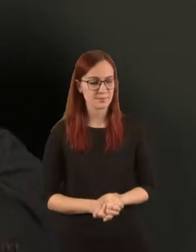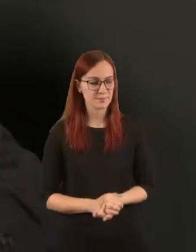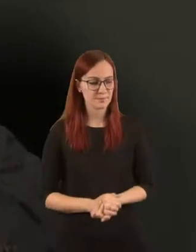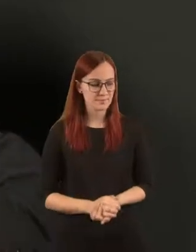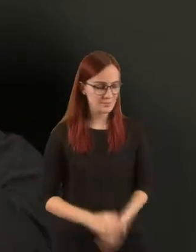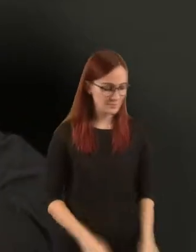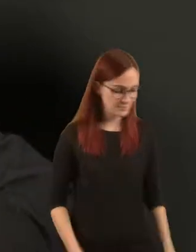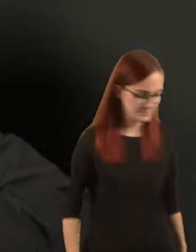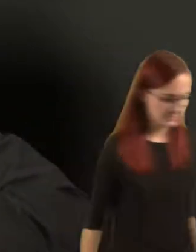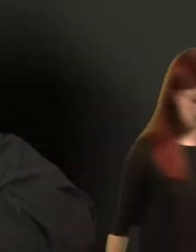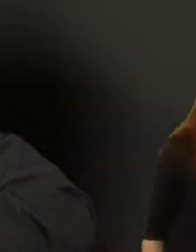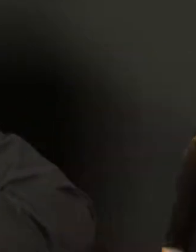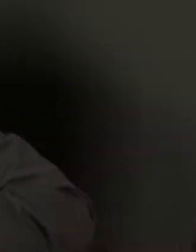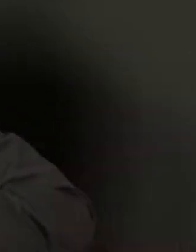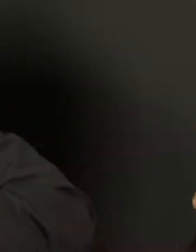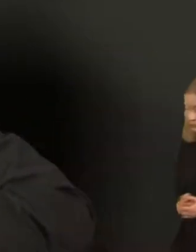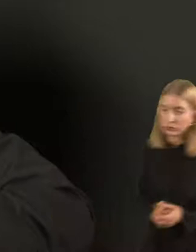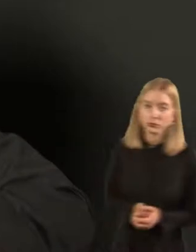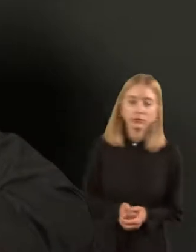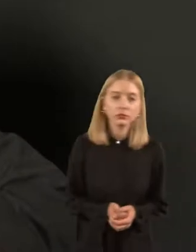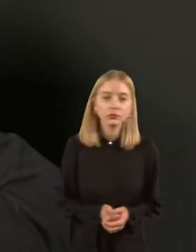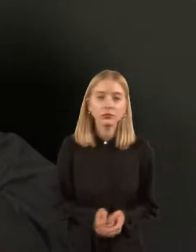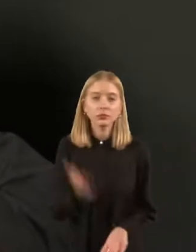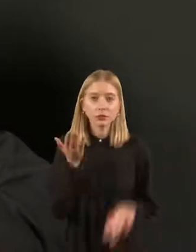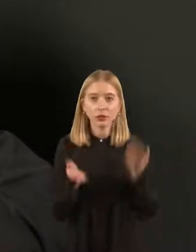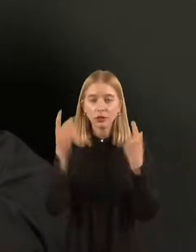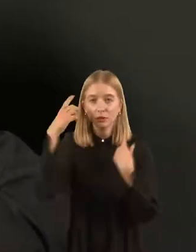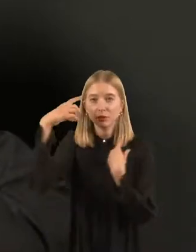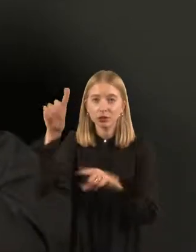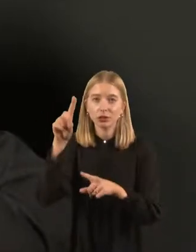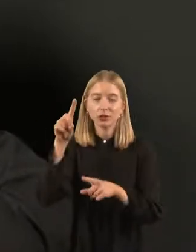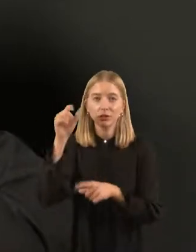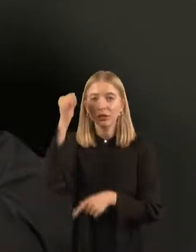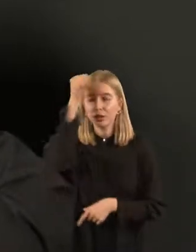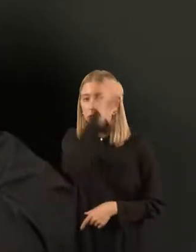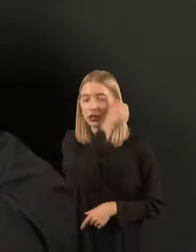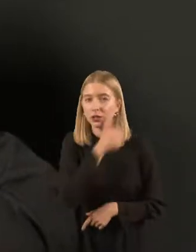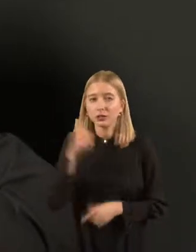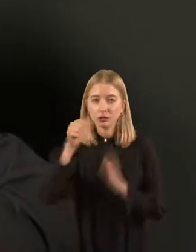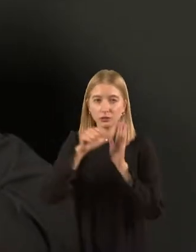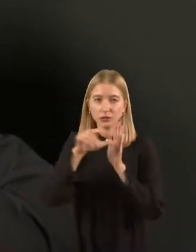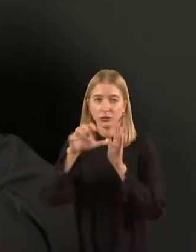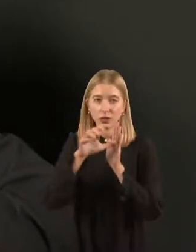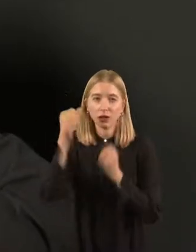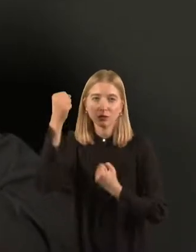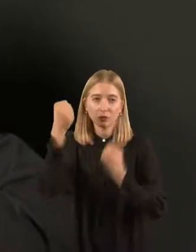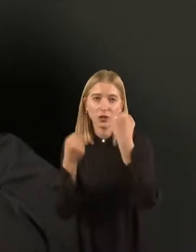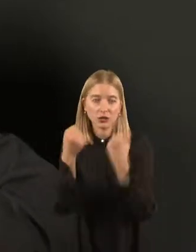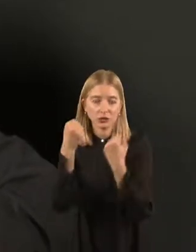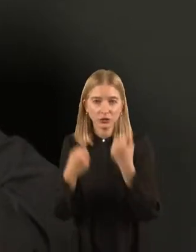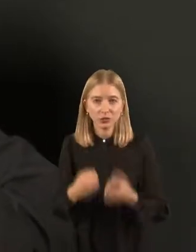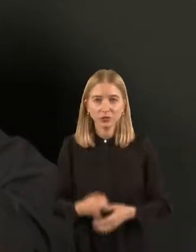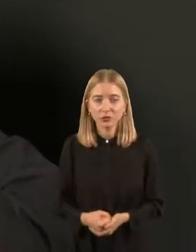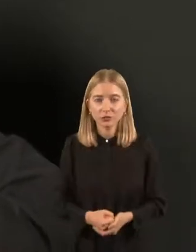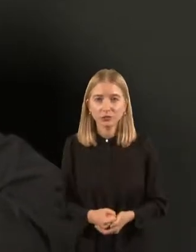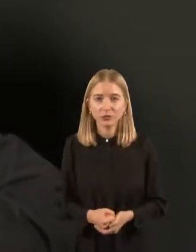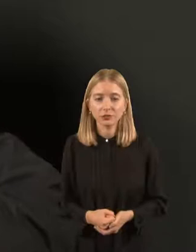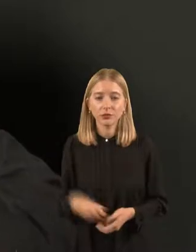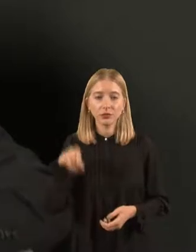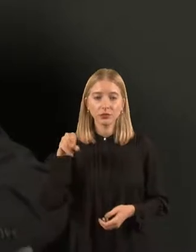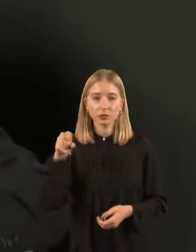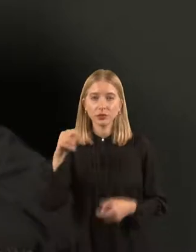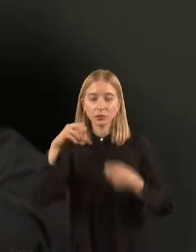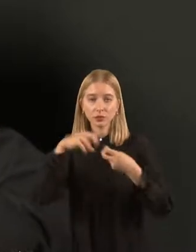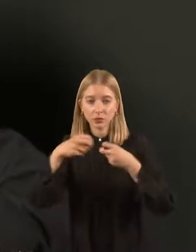individual mode of transportation. But we have several dimensions in this problem. And let me return to